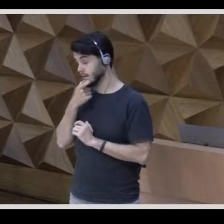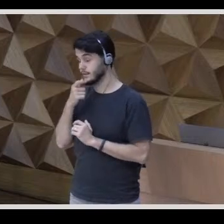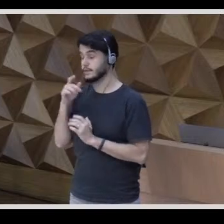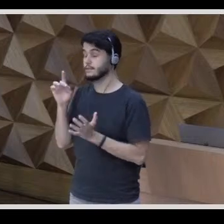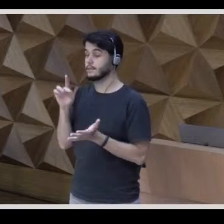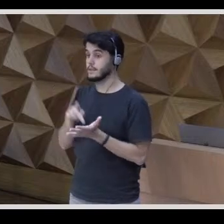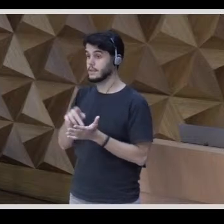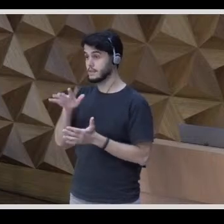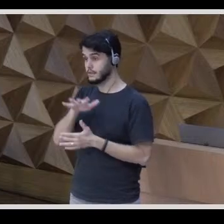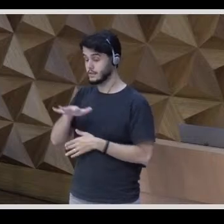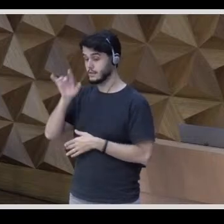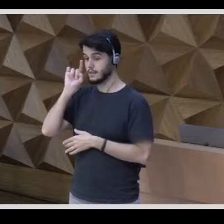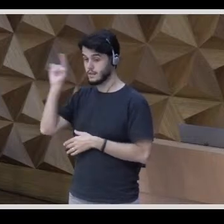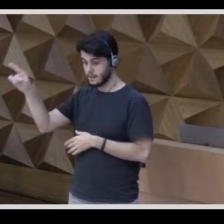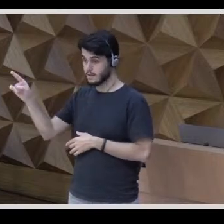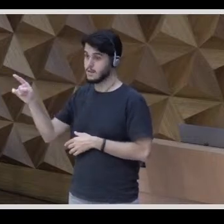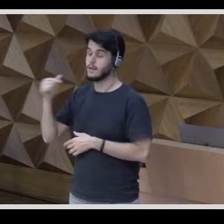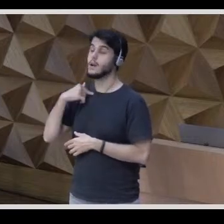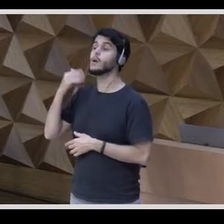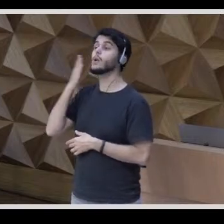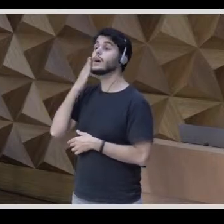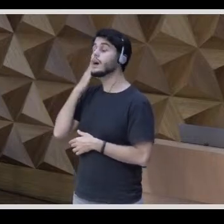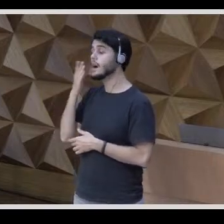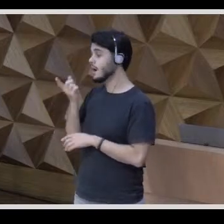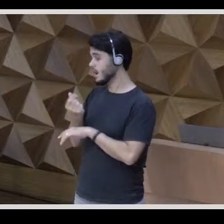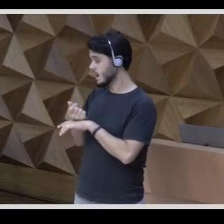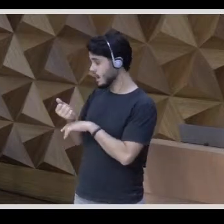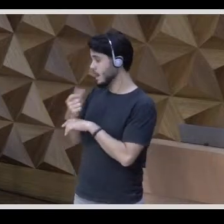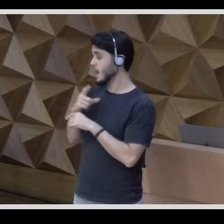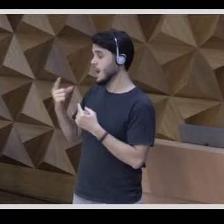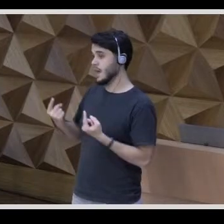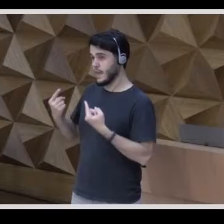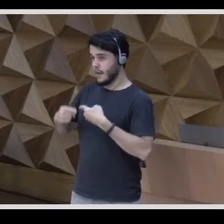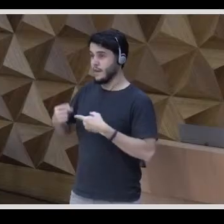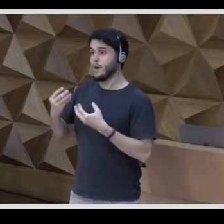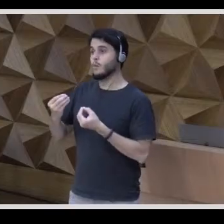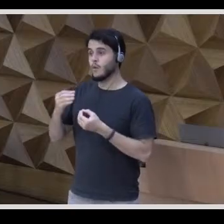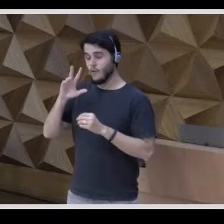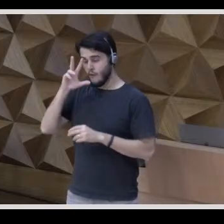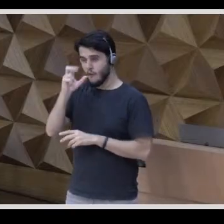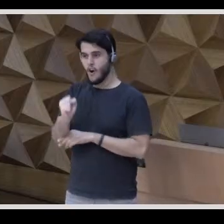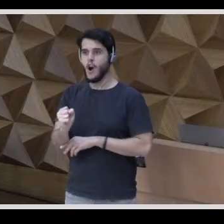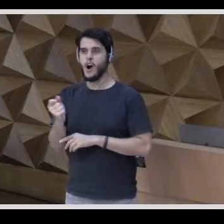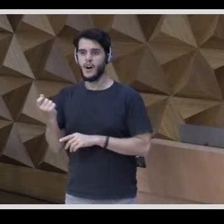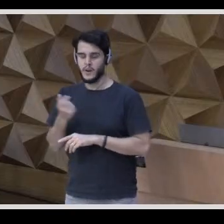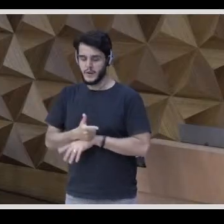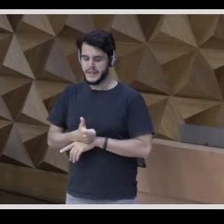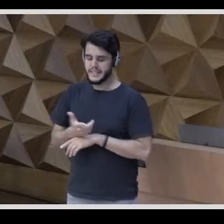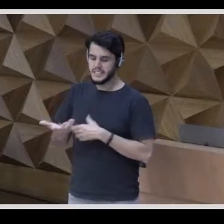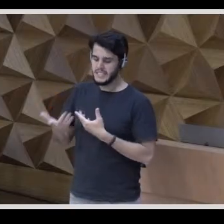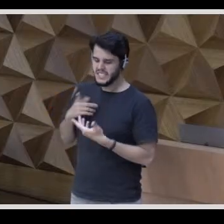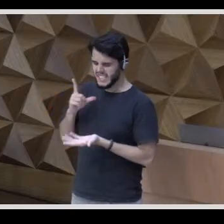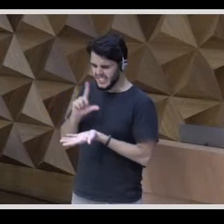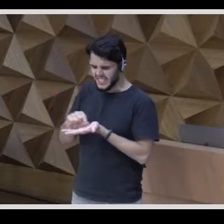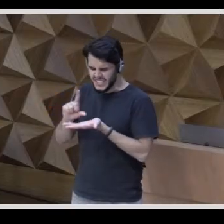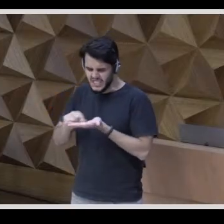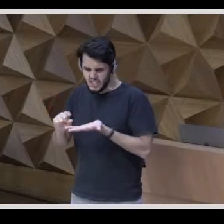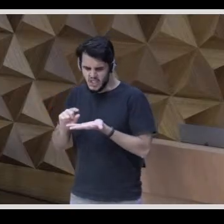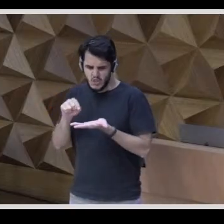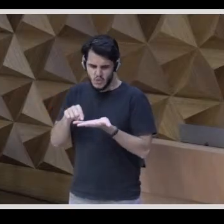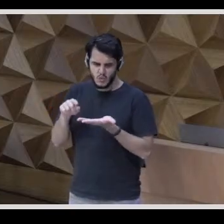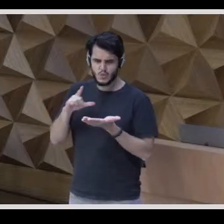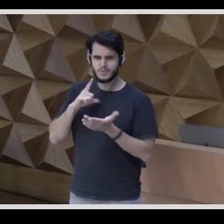of challenges are really difficult. And in fact, there was an article, I think it was last month, in the ACM Interactions